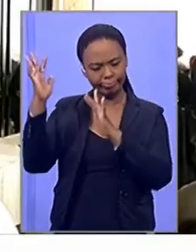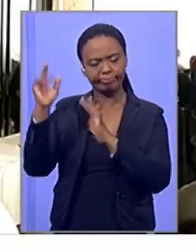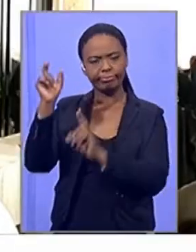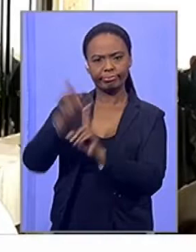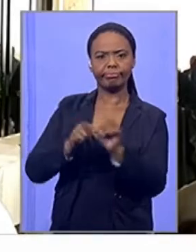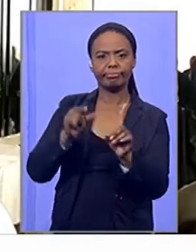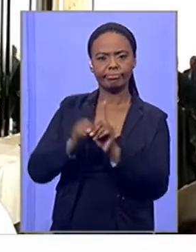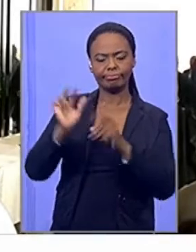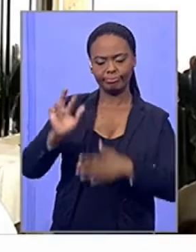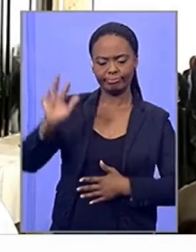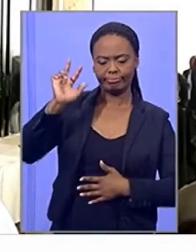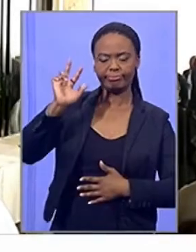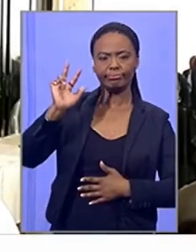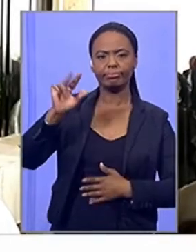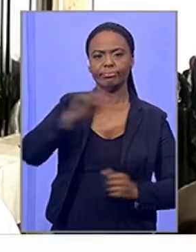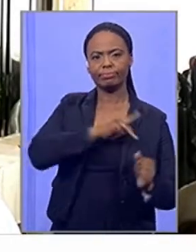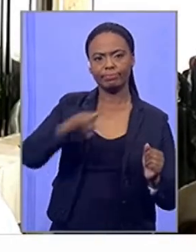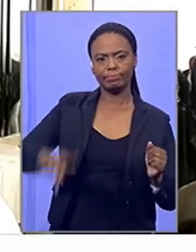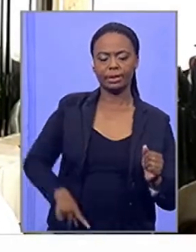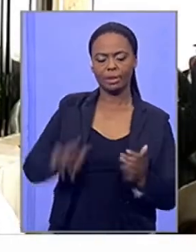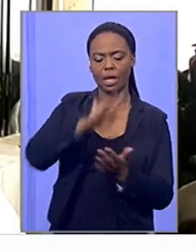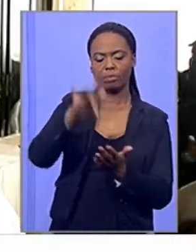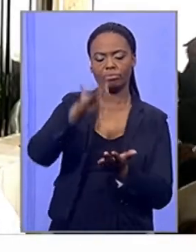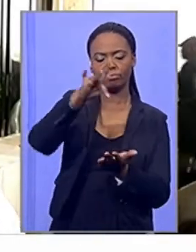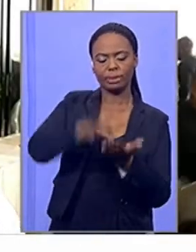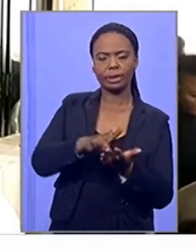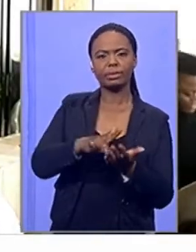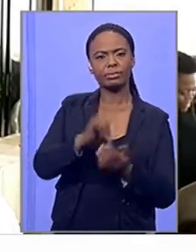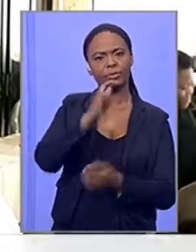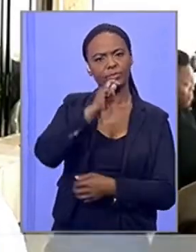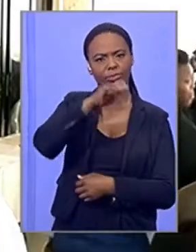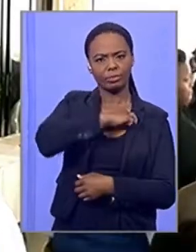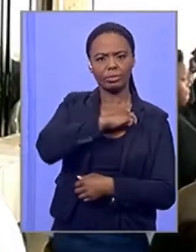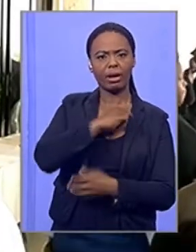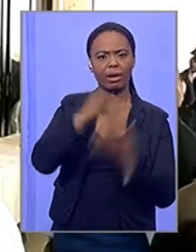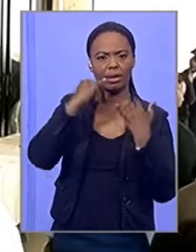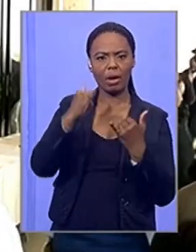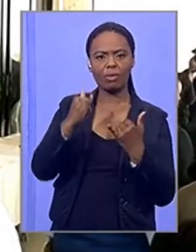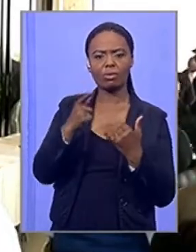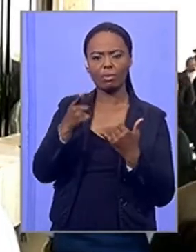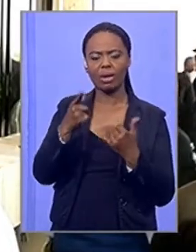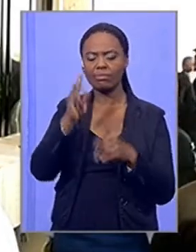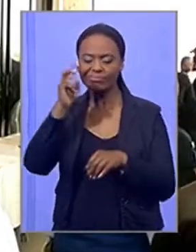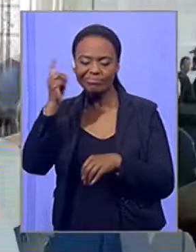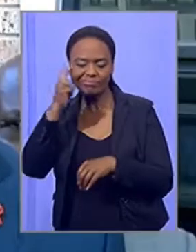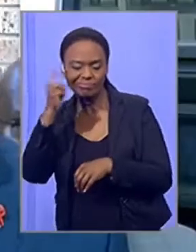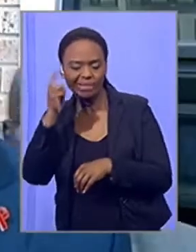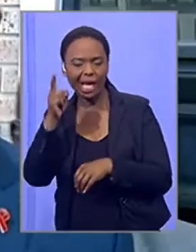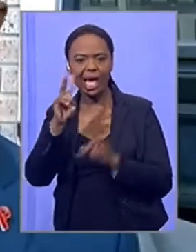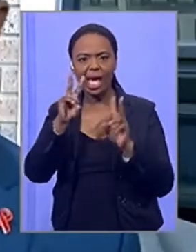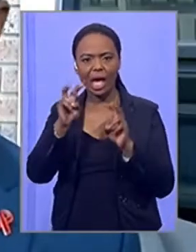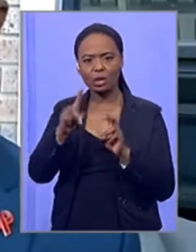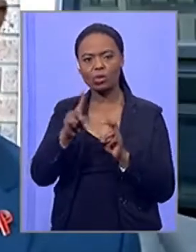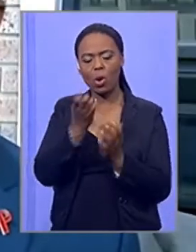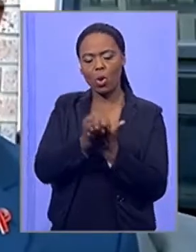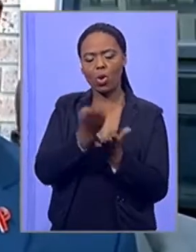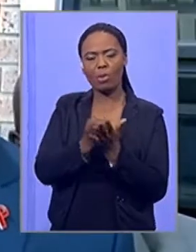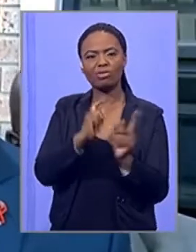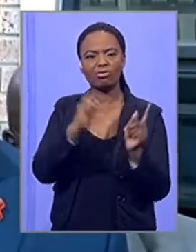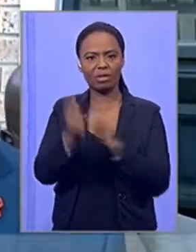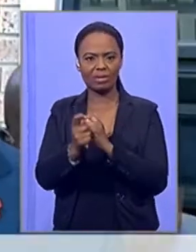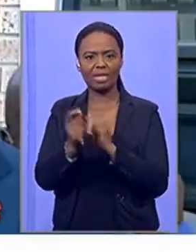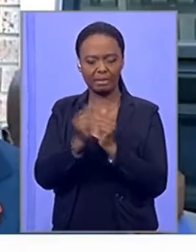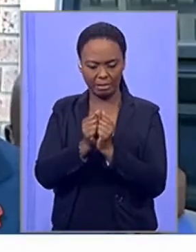election, and we just trust that she will start dealing with economic transformation. We welcome the new